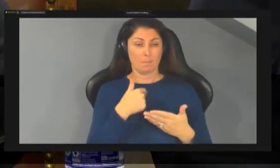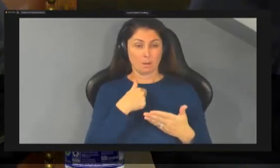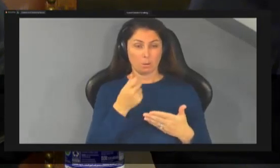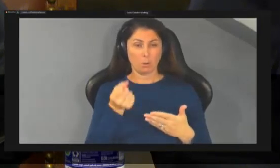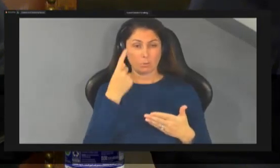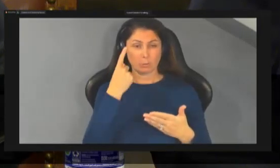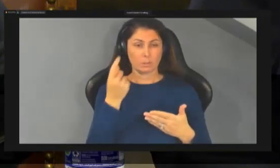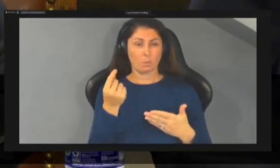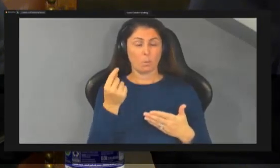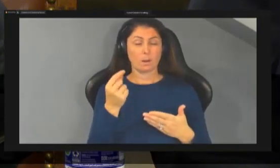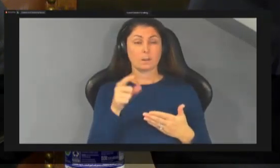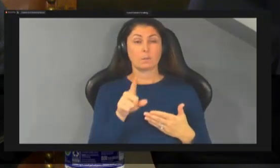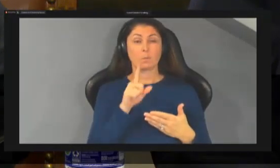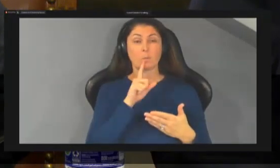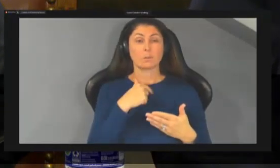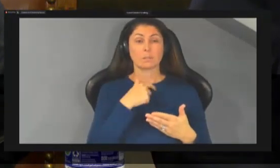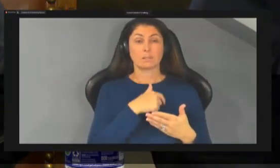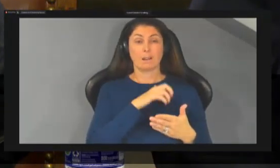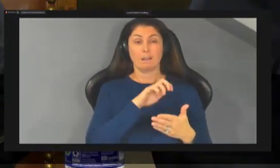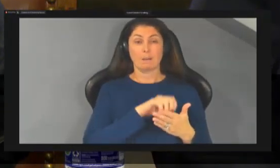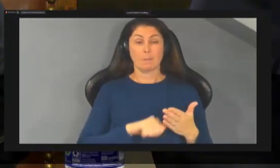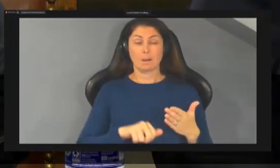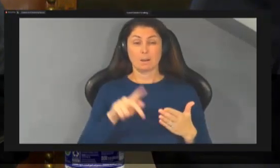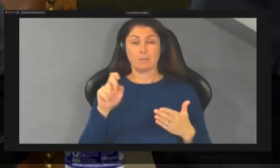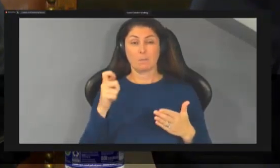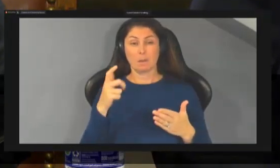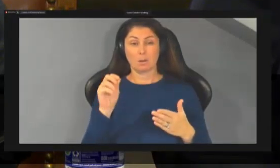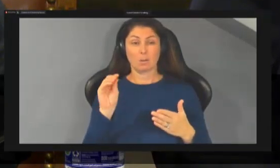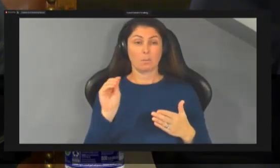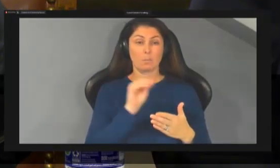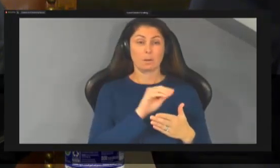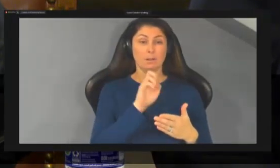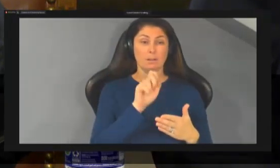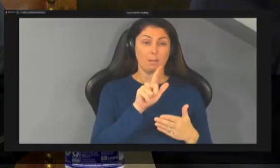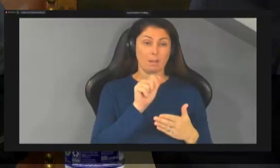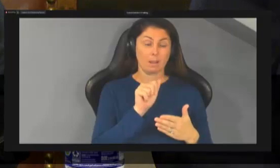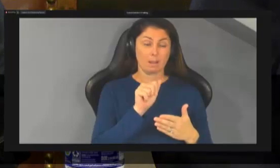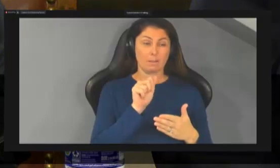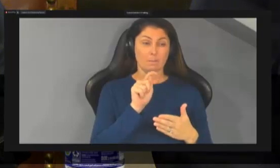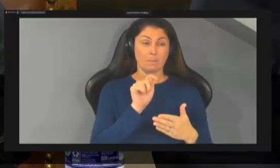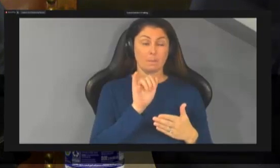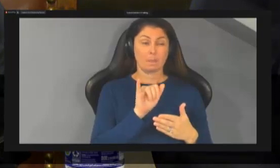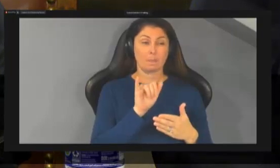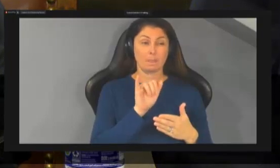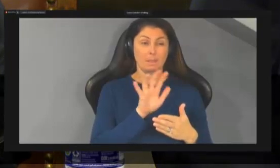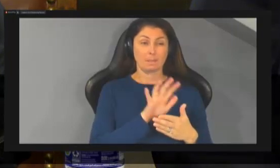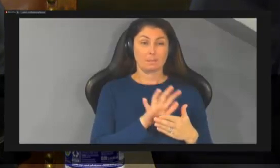is. We're taking money out of PAYGO, putting it into ELA at the sum of about